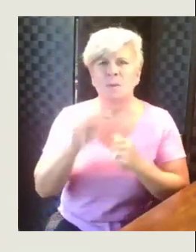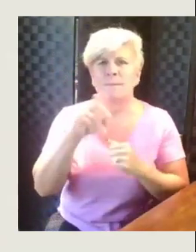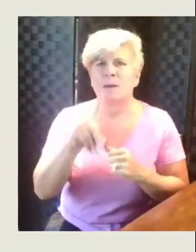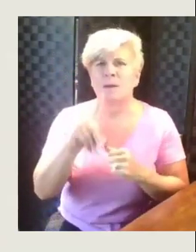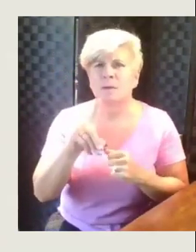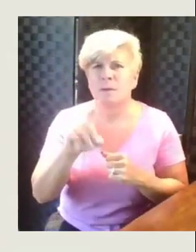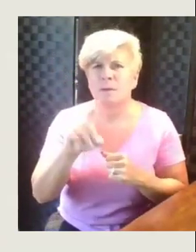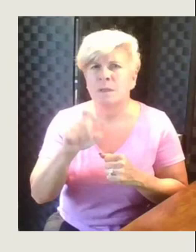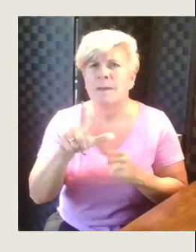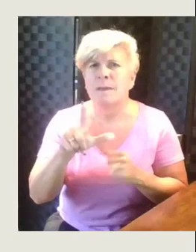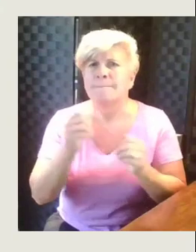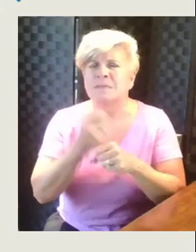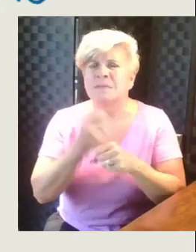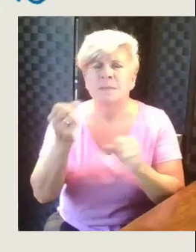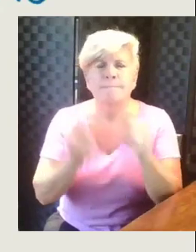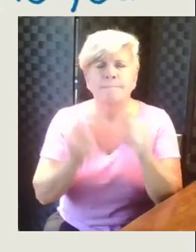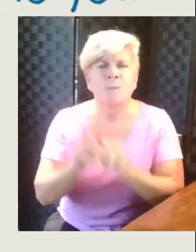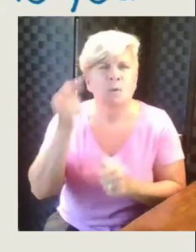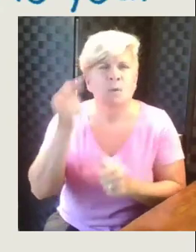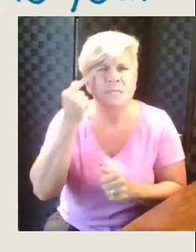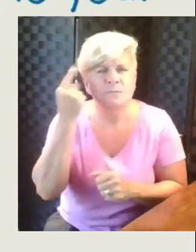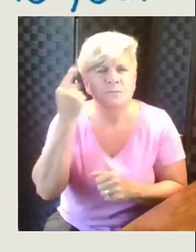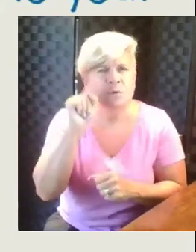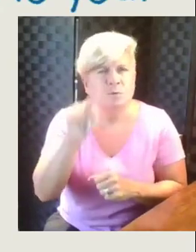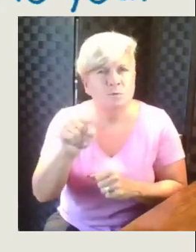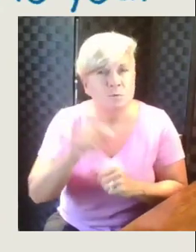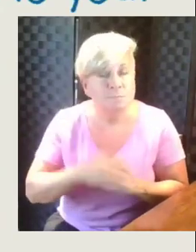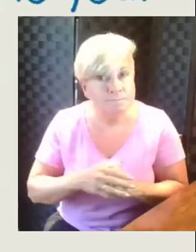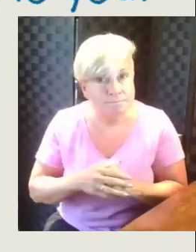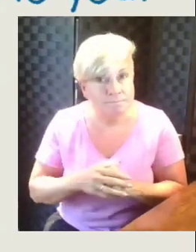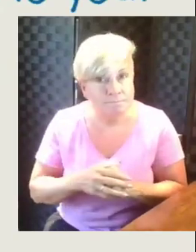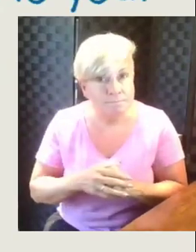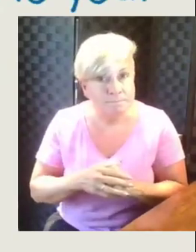Which model makes the most sense to you?